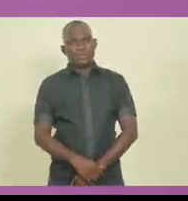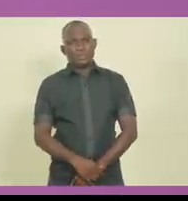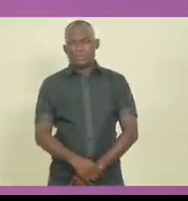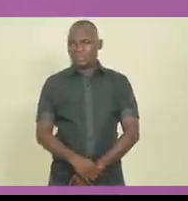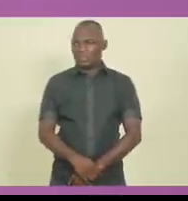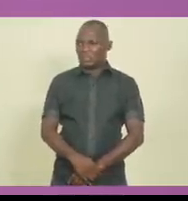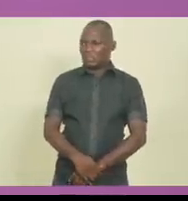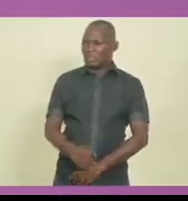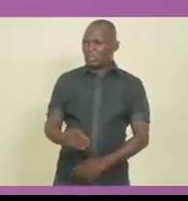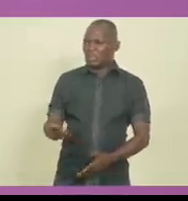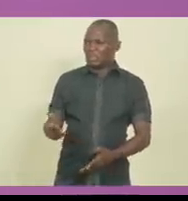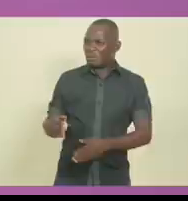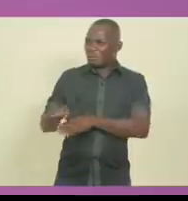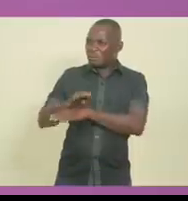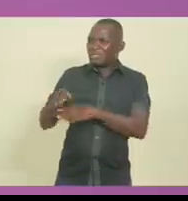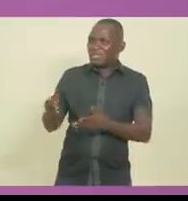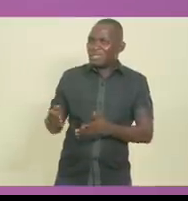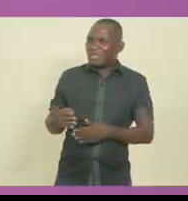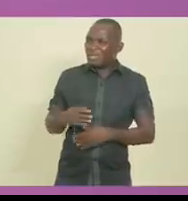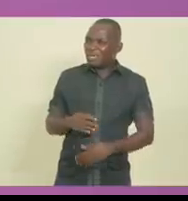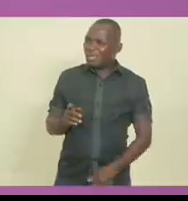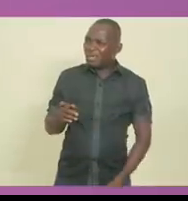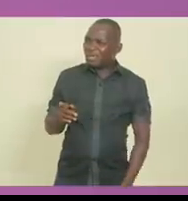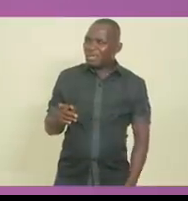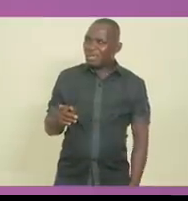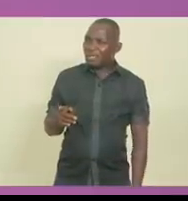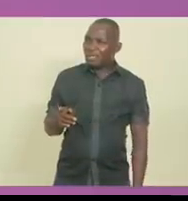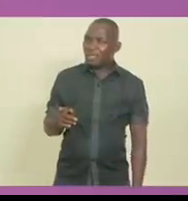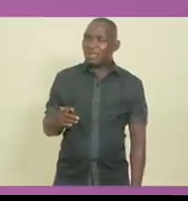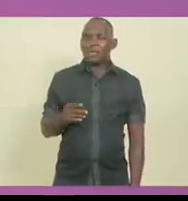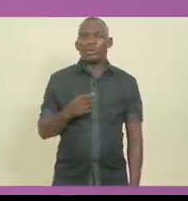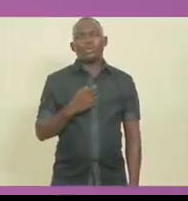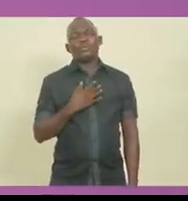Oh my God. Did you? I had to.